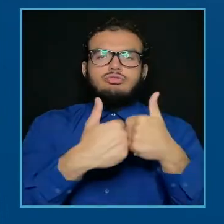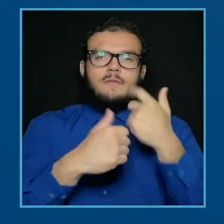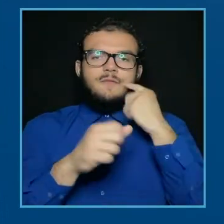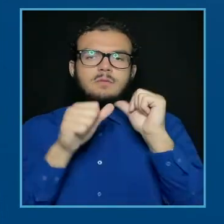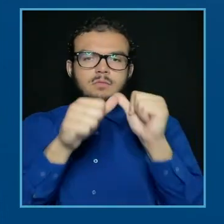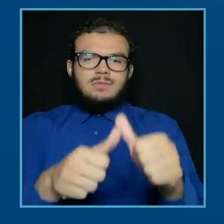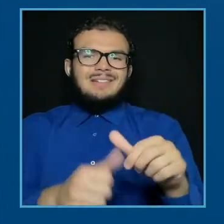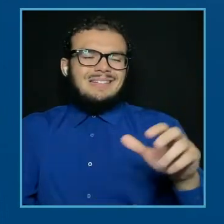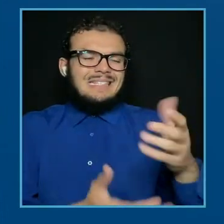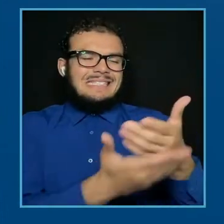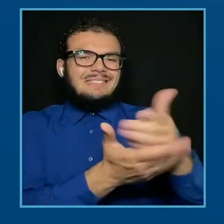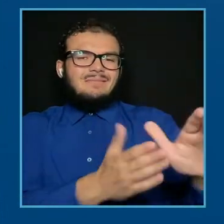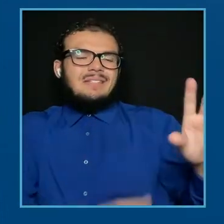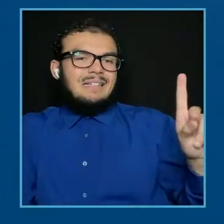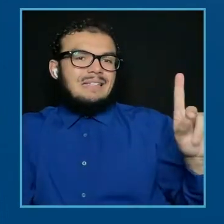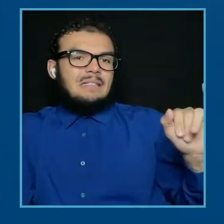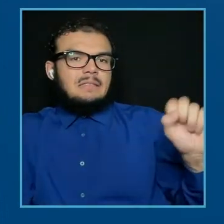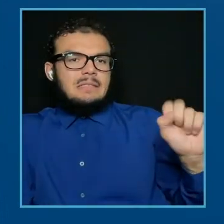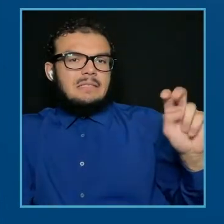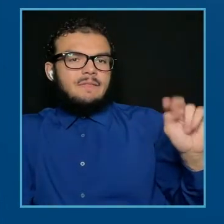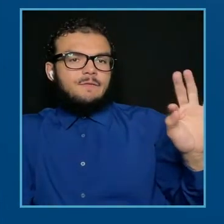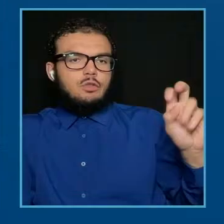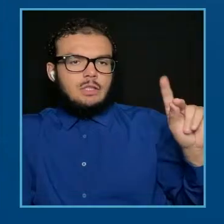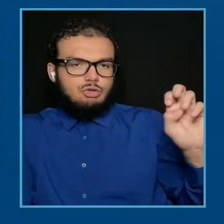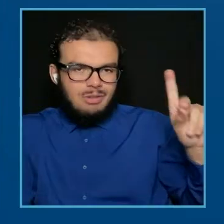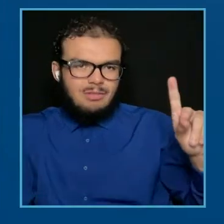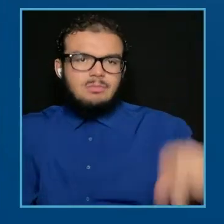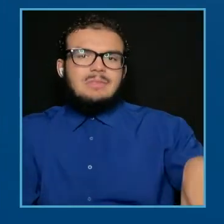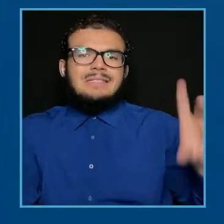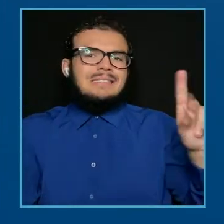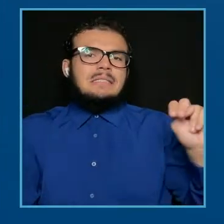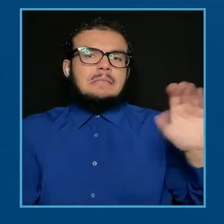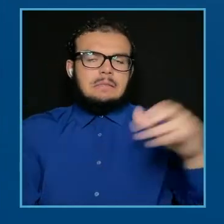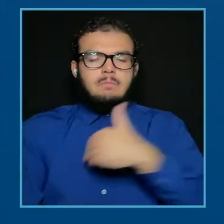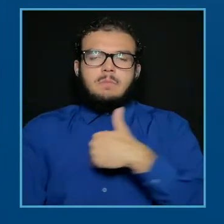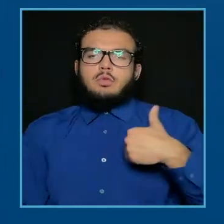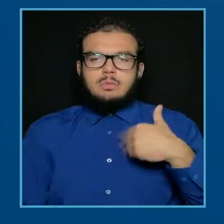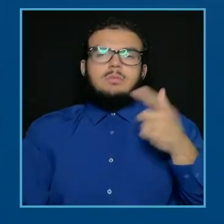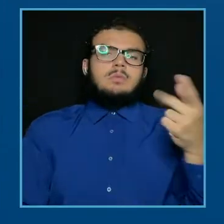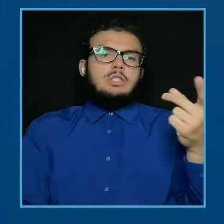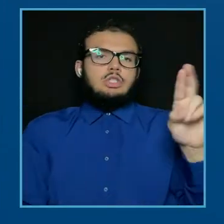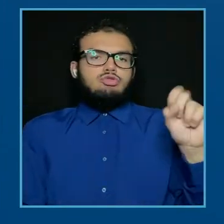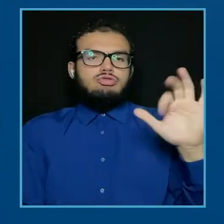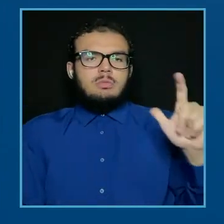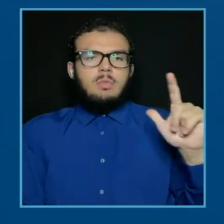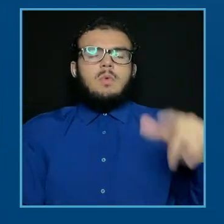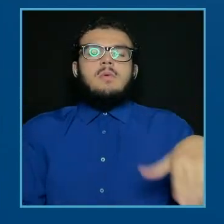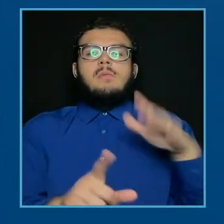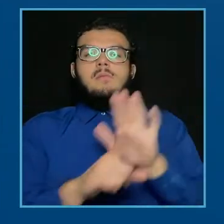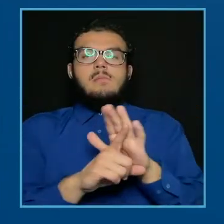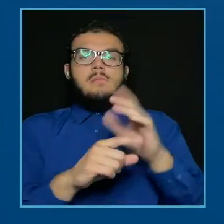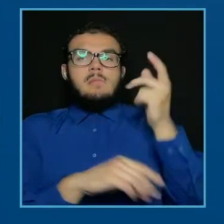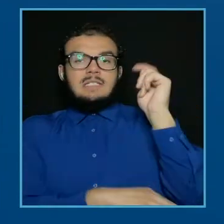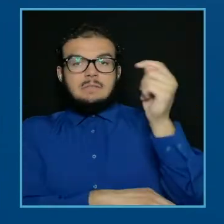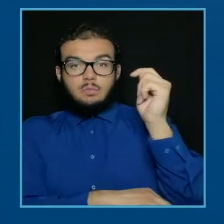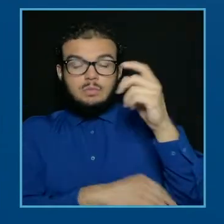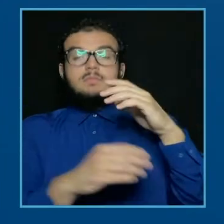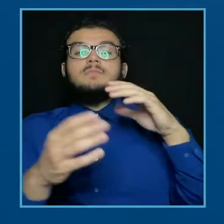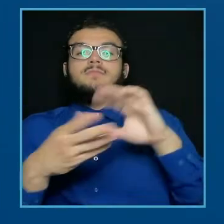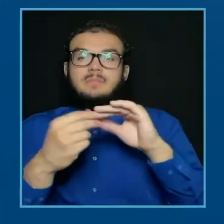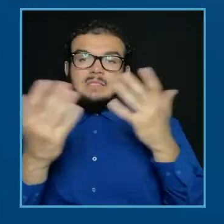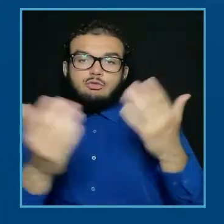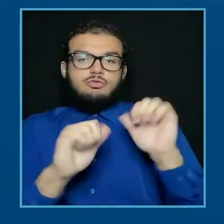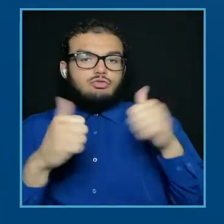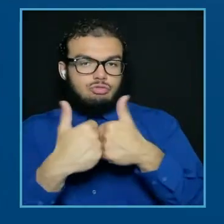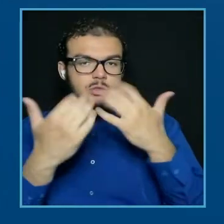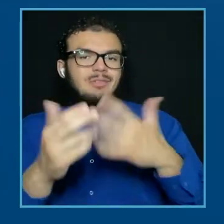disenfranchise DNC members. Contrary to Dr. Siebold's testimony, the remedy sought here by the challengers,